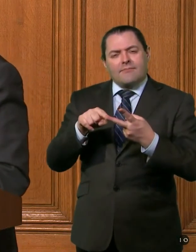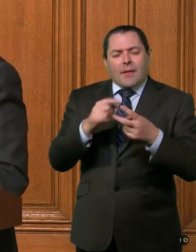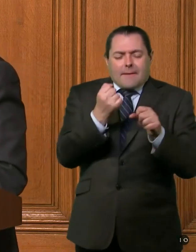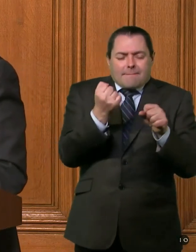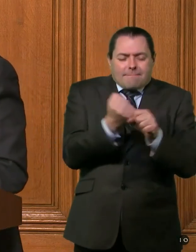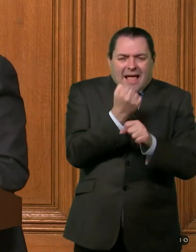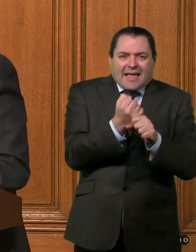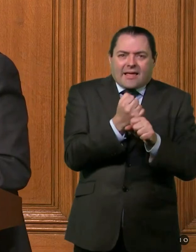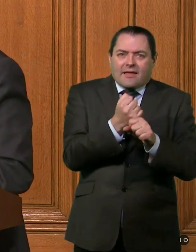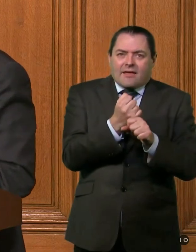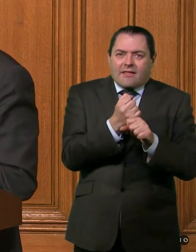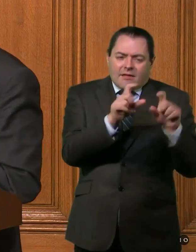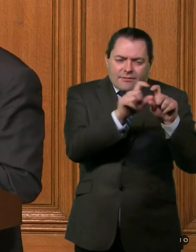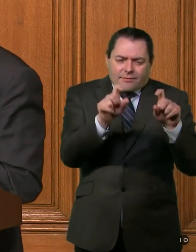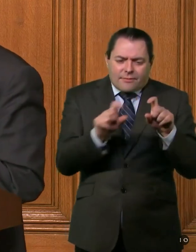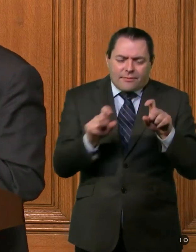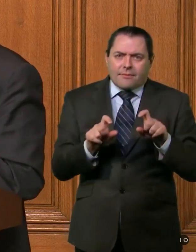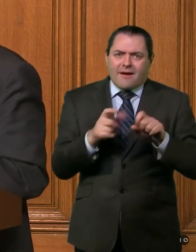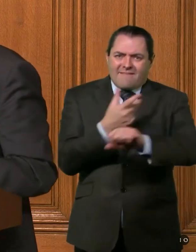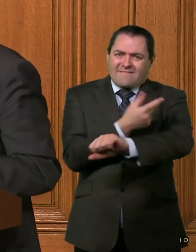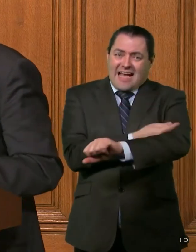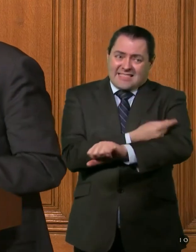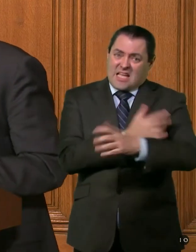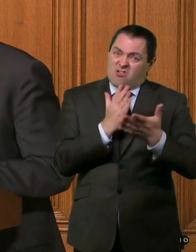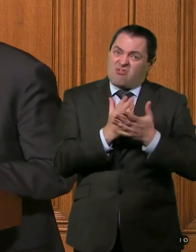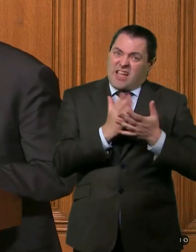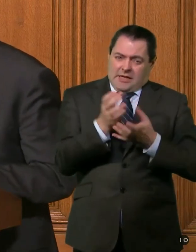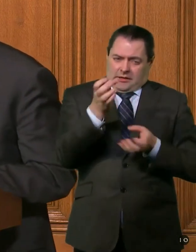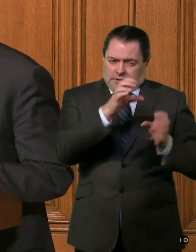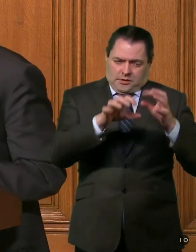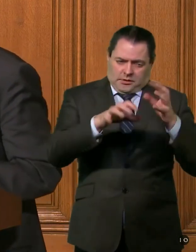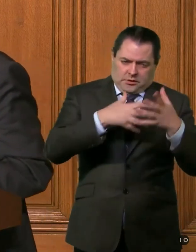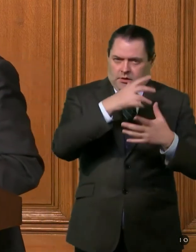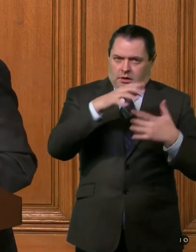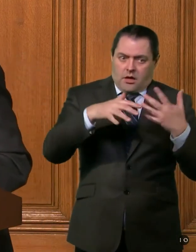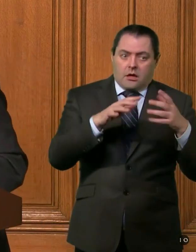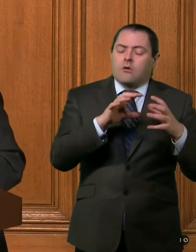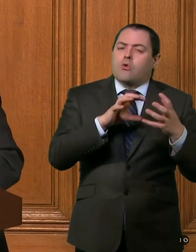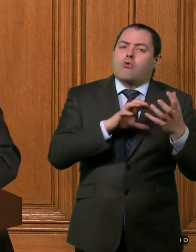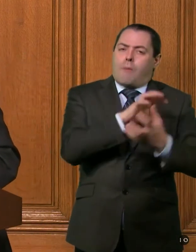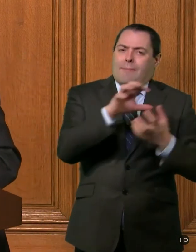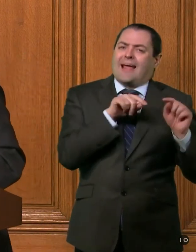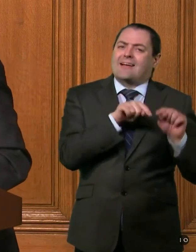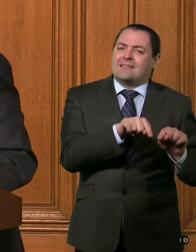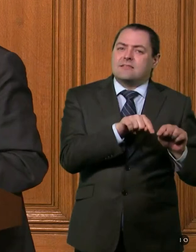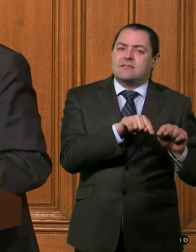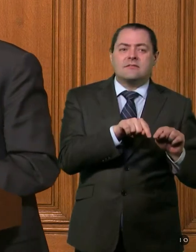biological processes. It's not surprising that the supply goes up and down a bit. There will be changes week on week, and